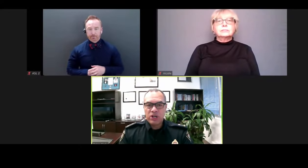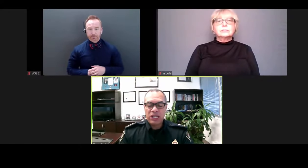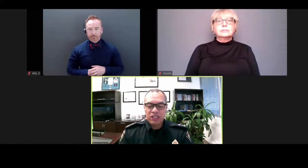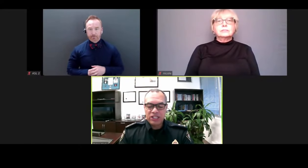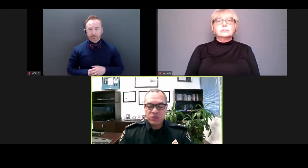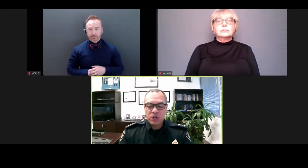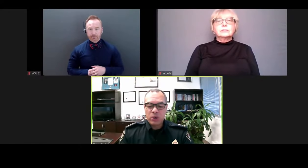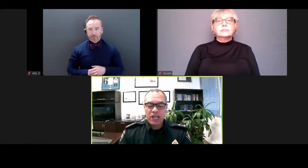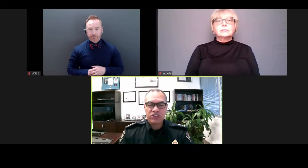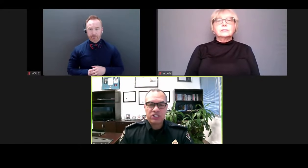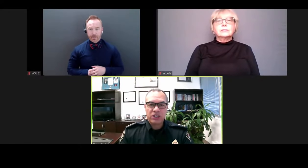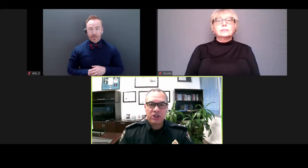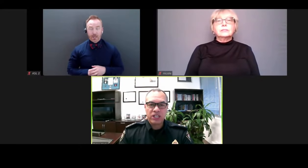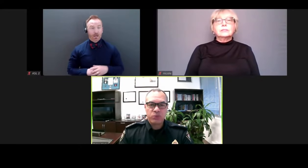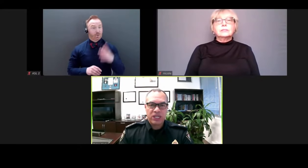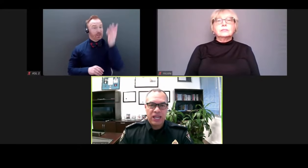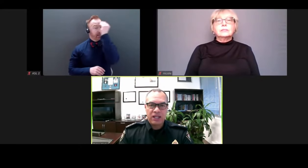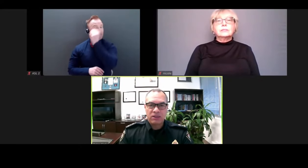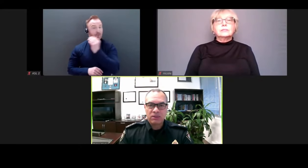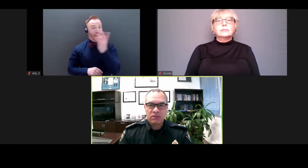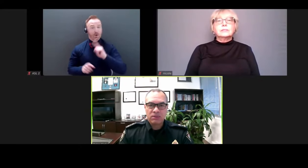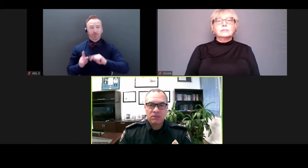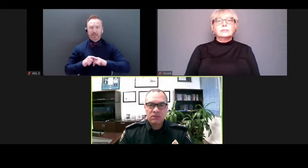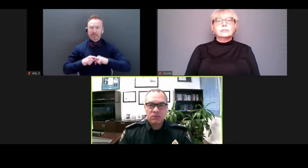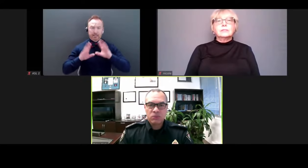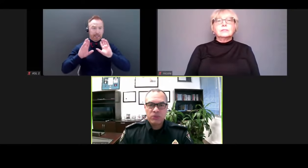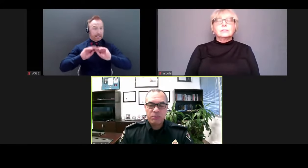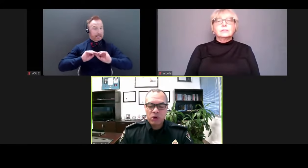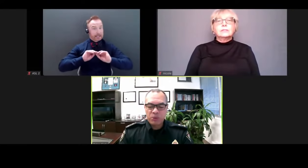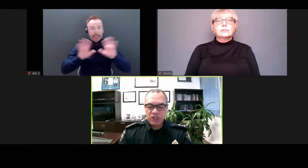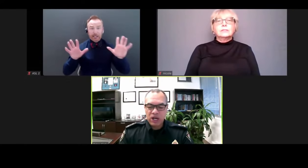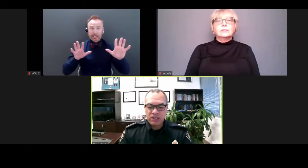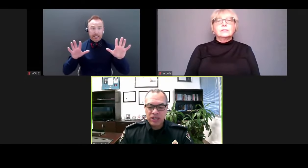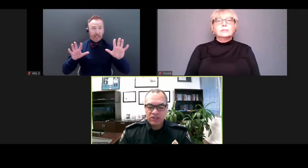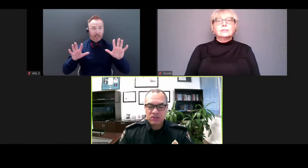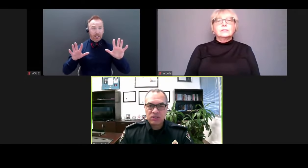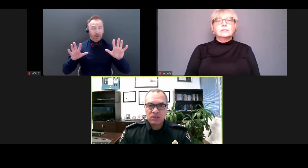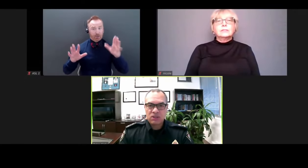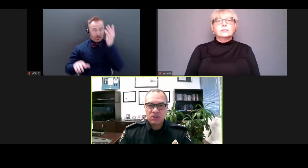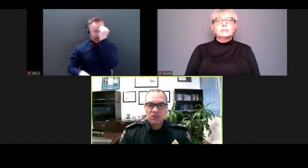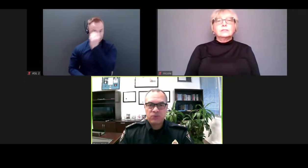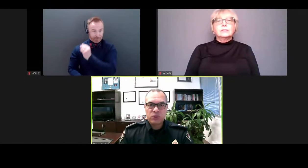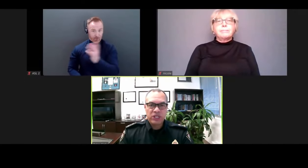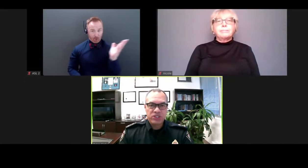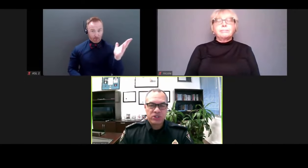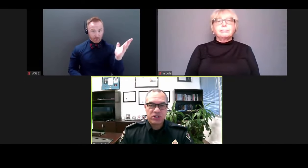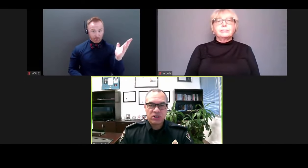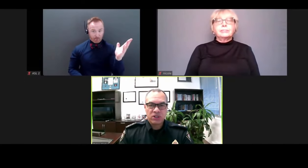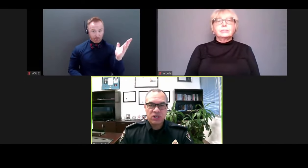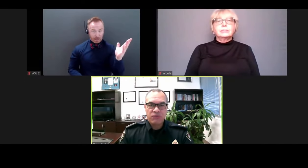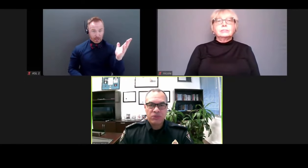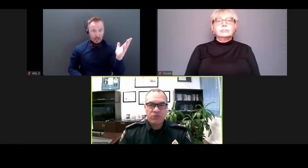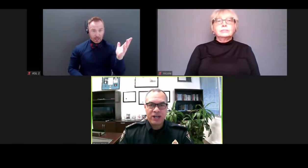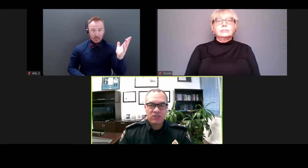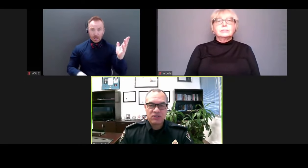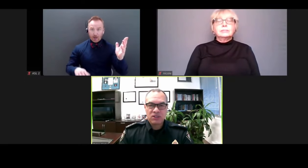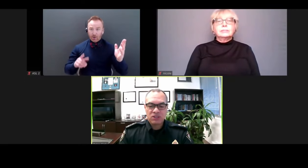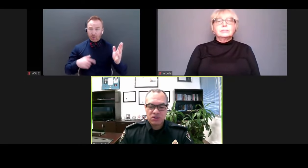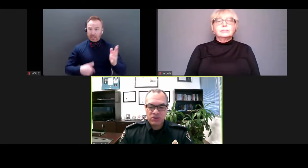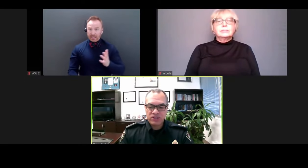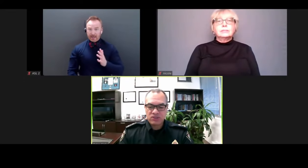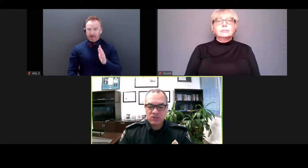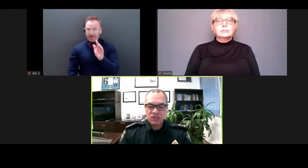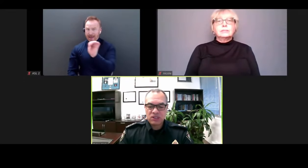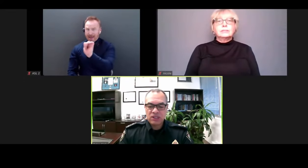We're going to let you know as clearly as we can, with the appropriate context, the full nature of the threats,